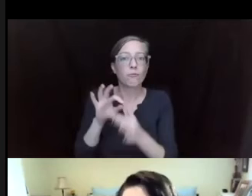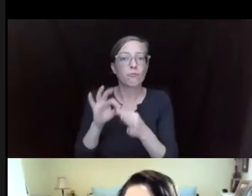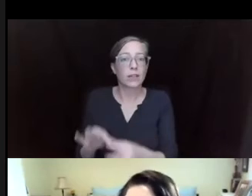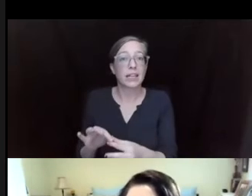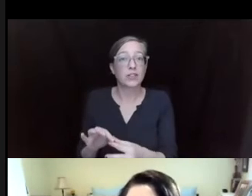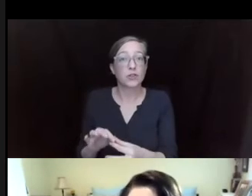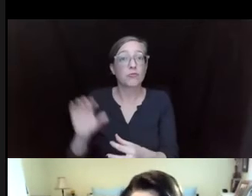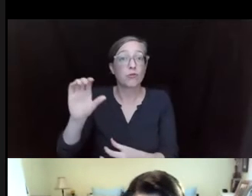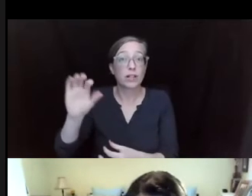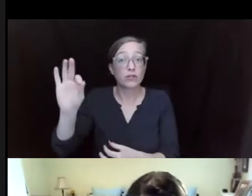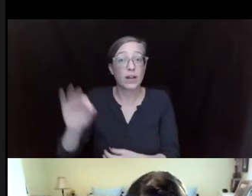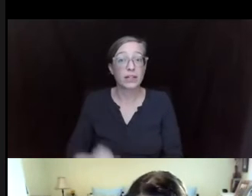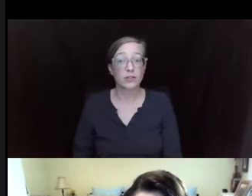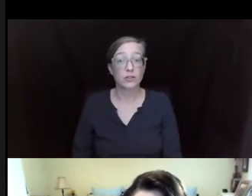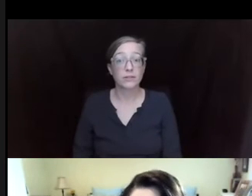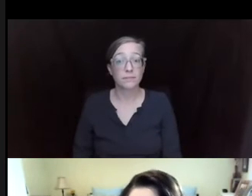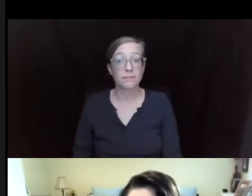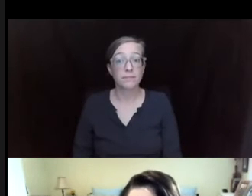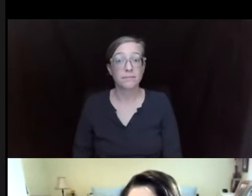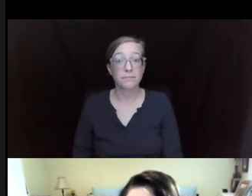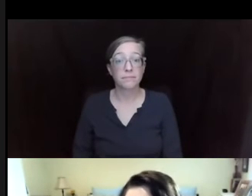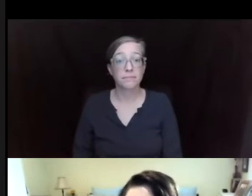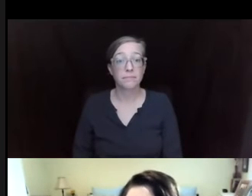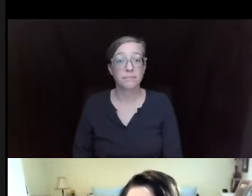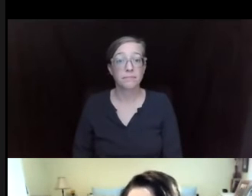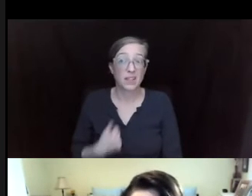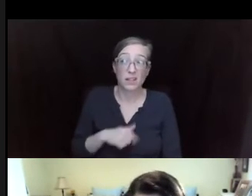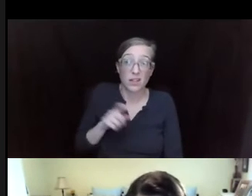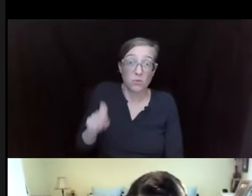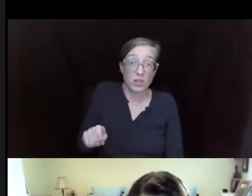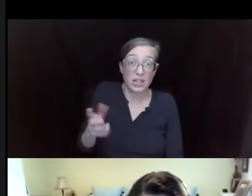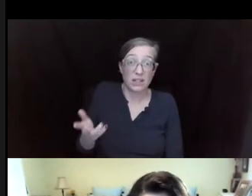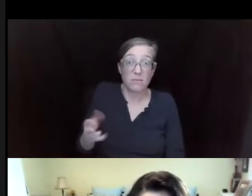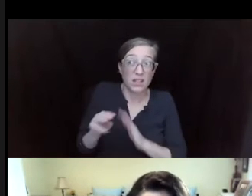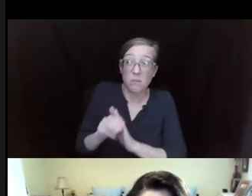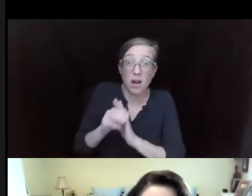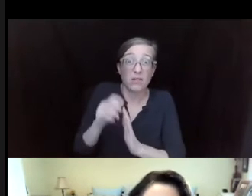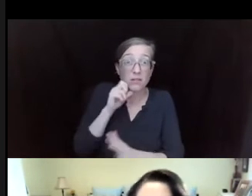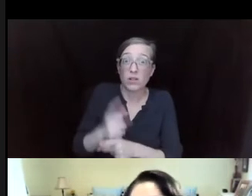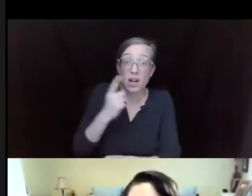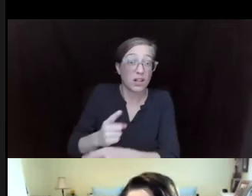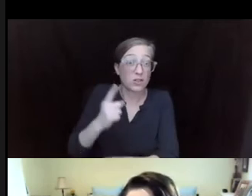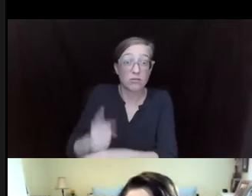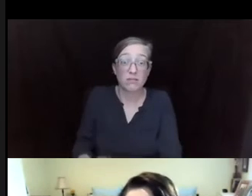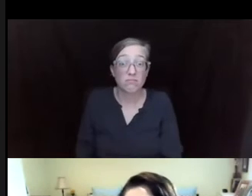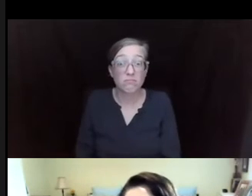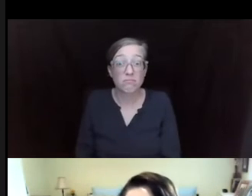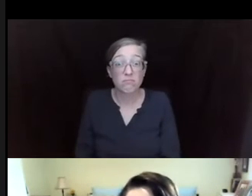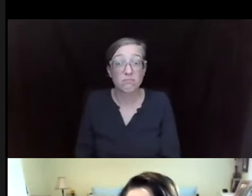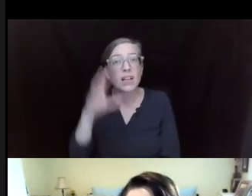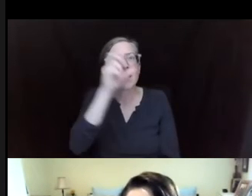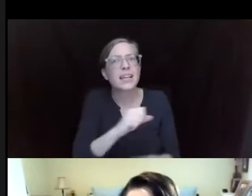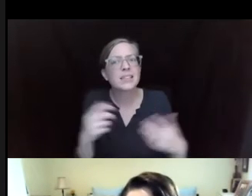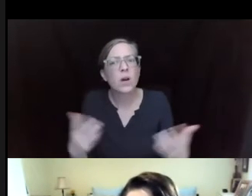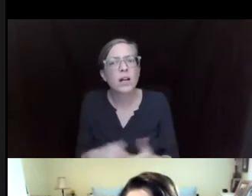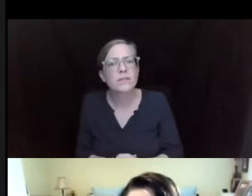the people that use correction factors because we needed, the models were never accurate. Guess what? We were actually